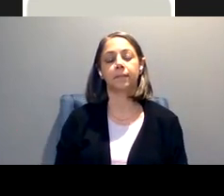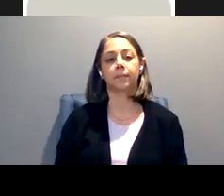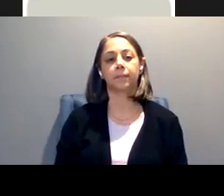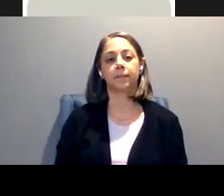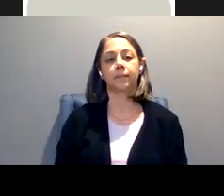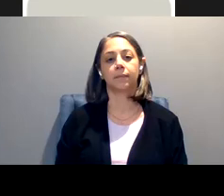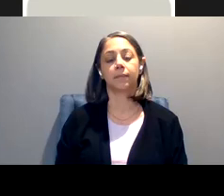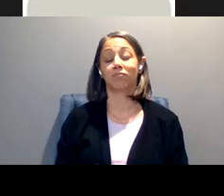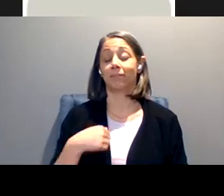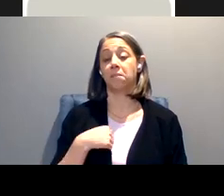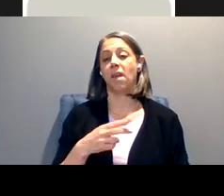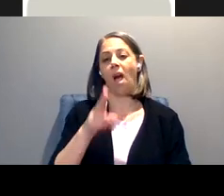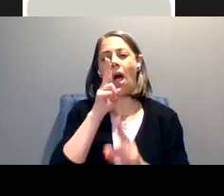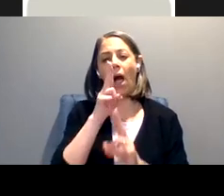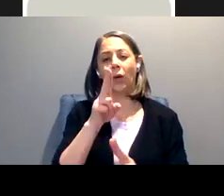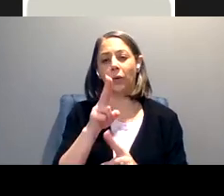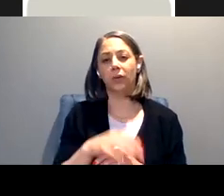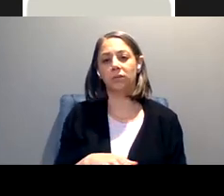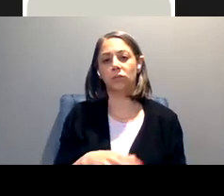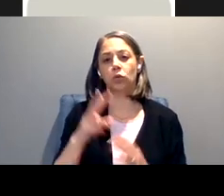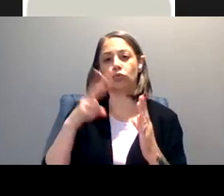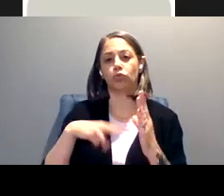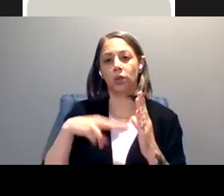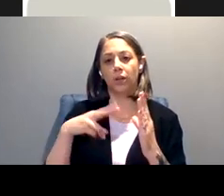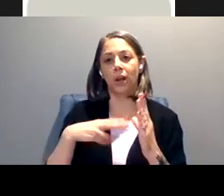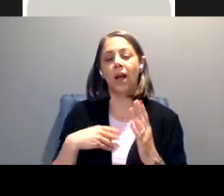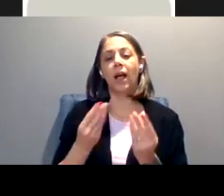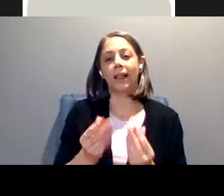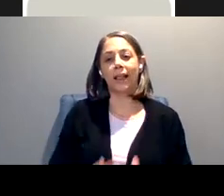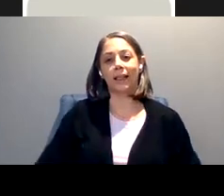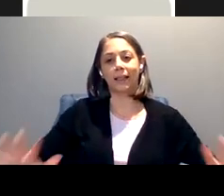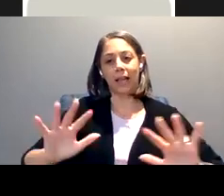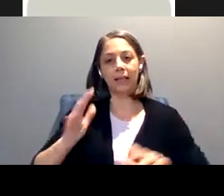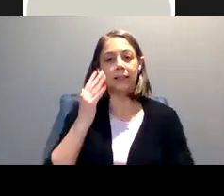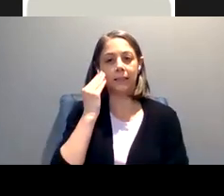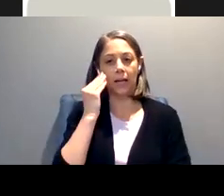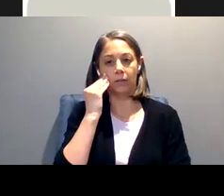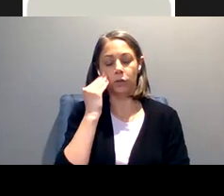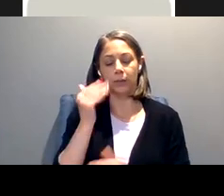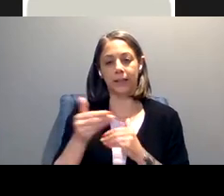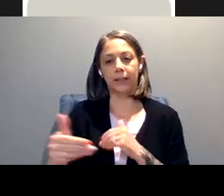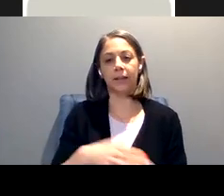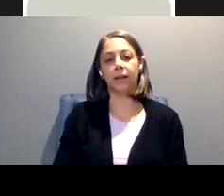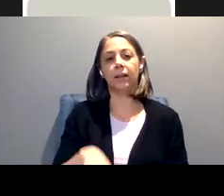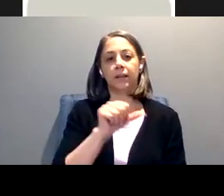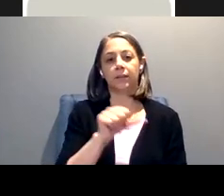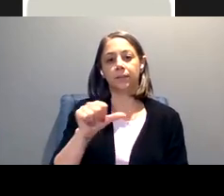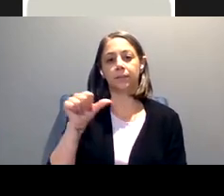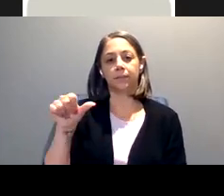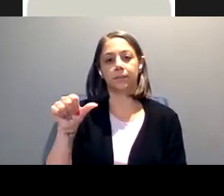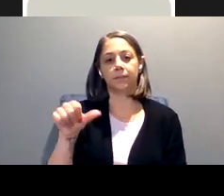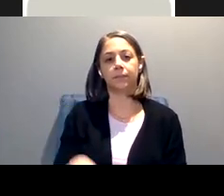I am honored to read our land acknowledgement next. This is Arrowhead Area Agency